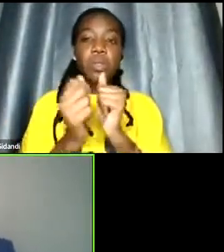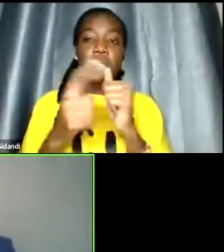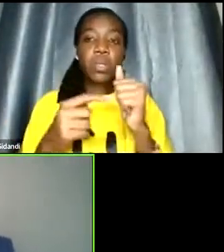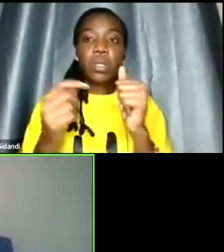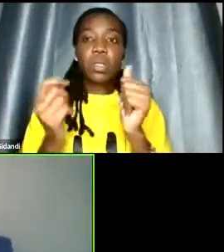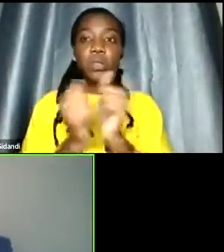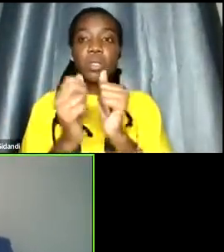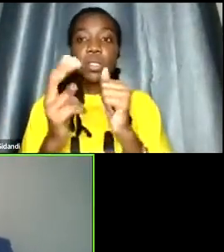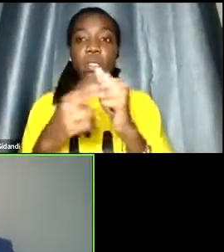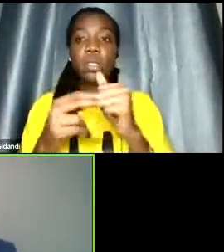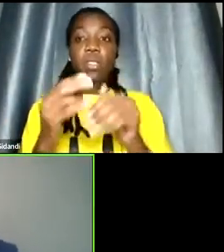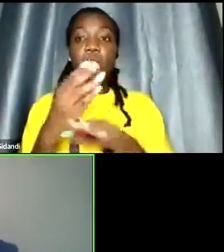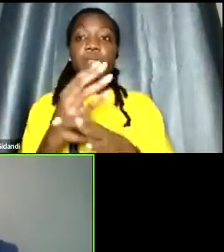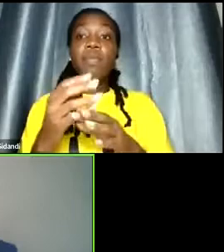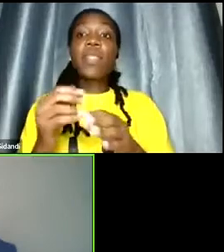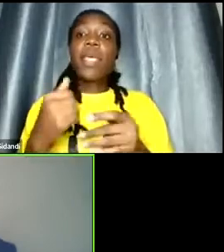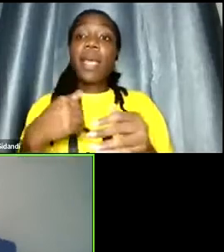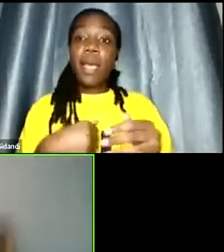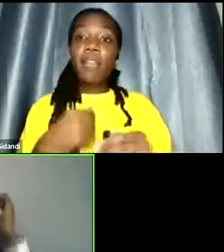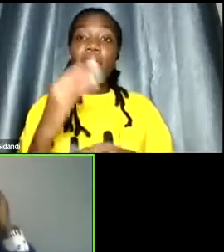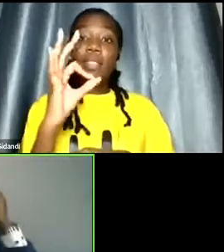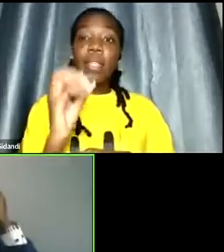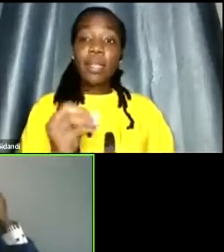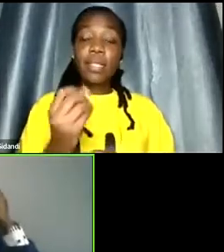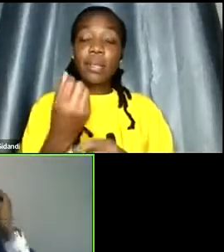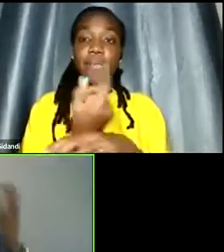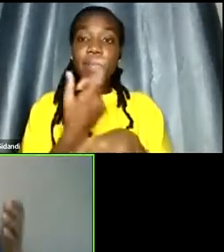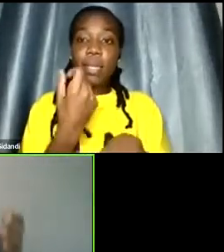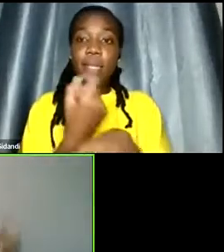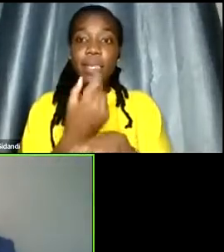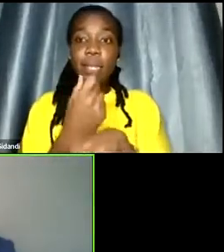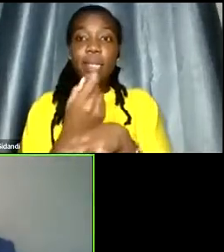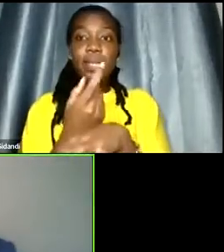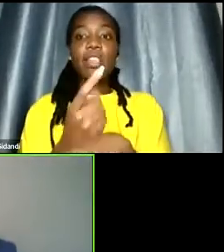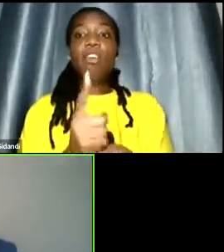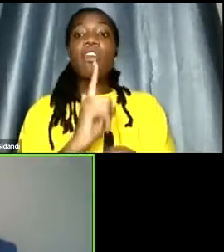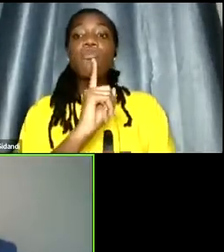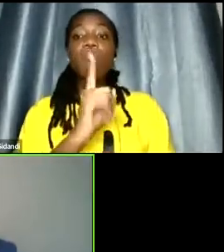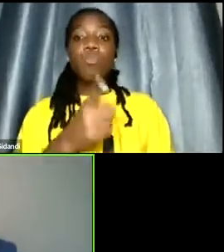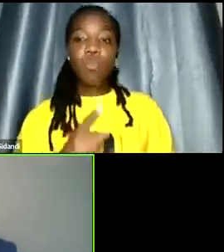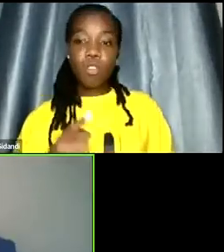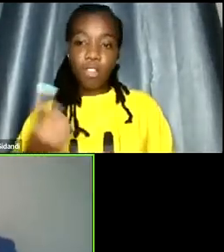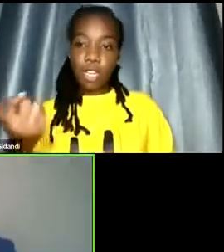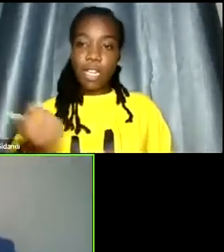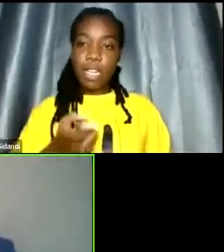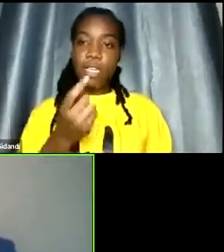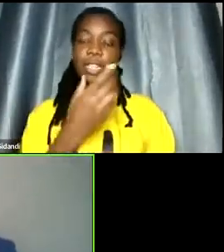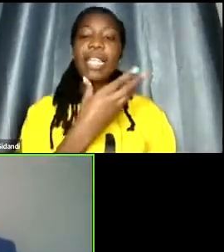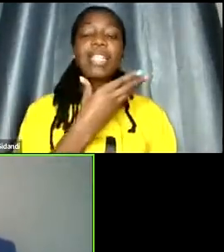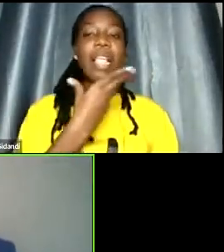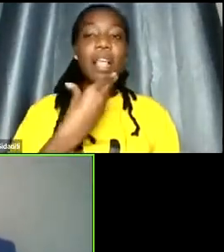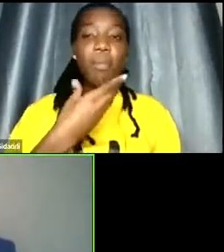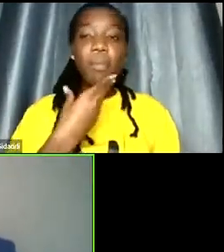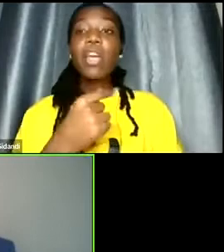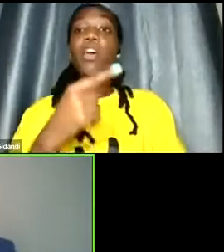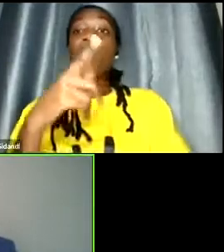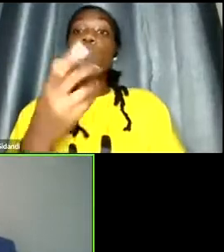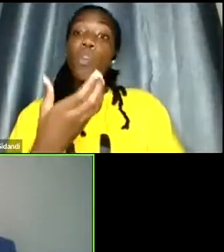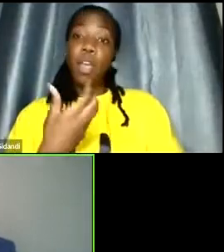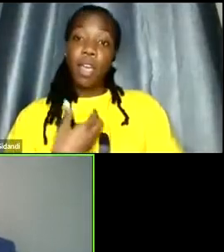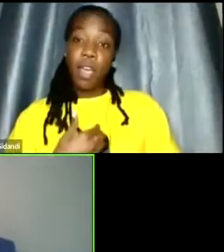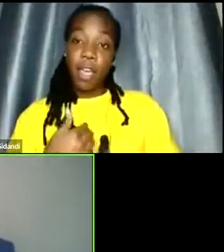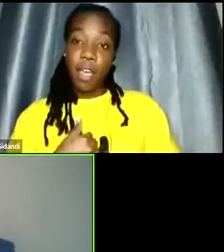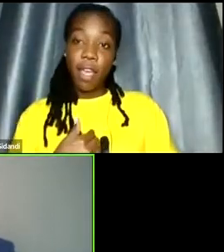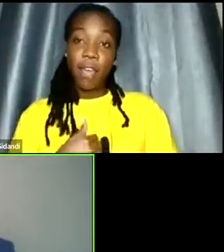was told I have exactly 30 minutes to make this presentation. So, ladies and gentlemen, you own a business. You might